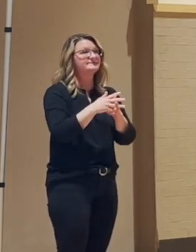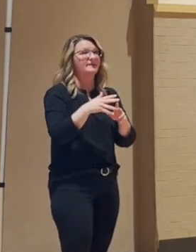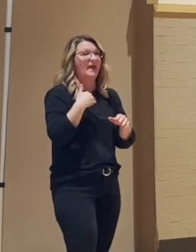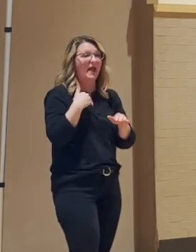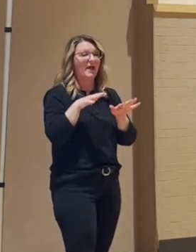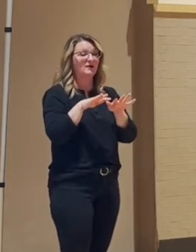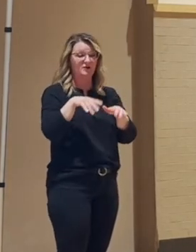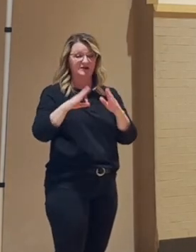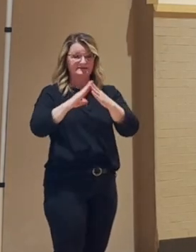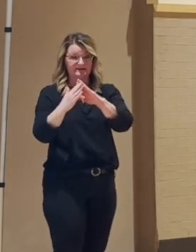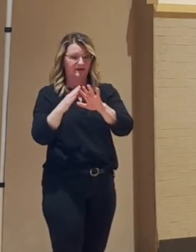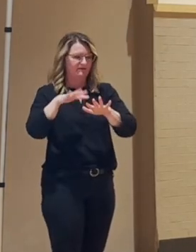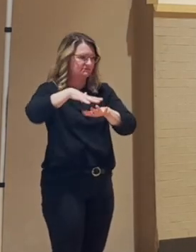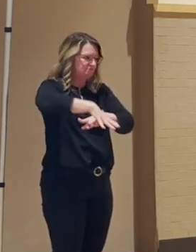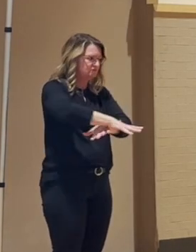suburban sprawl.